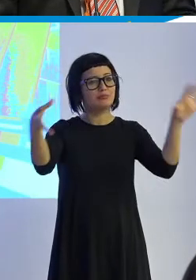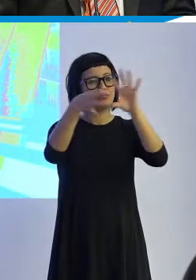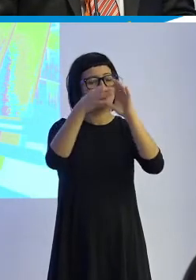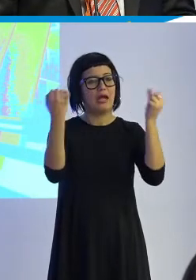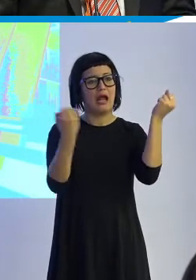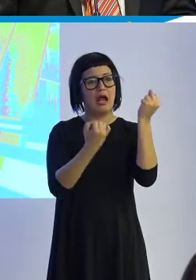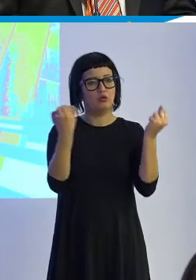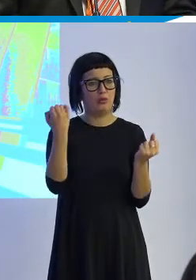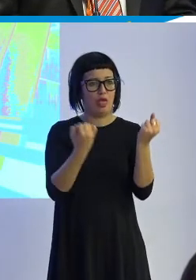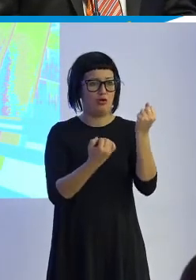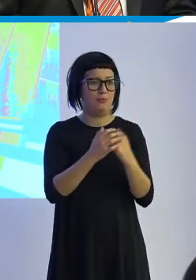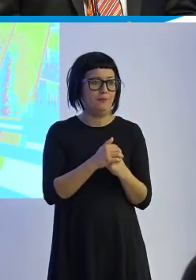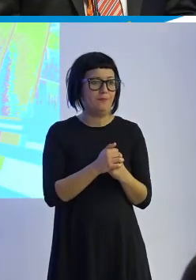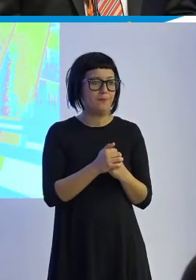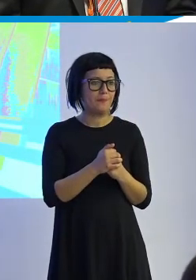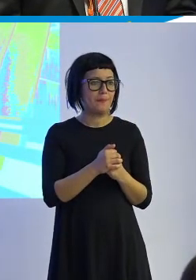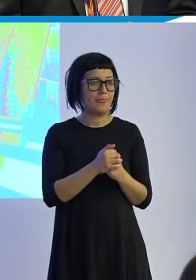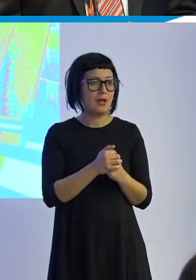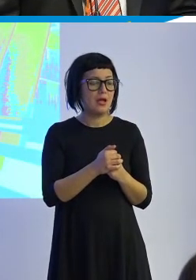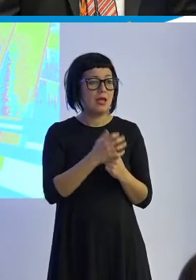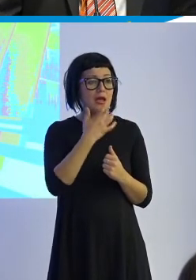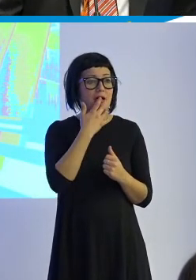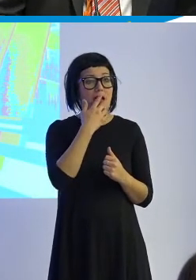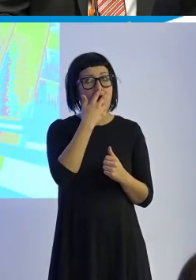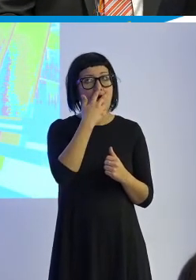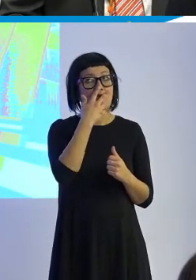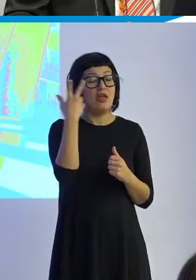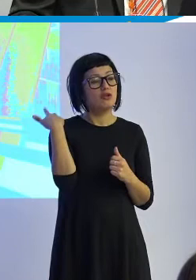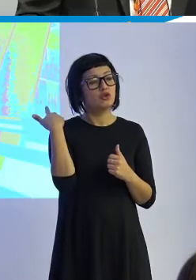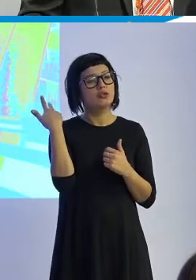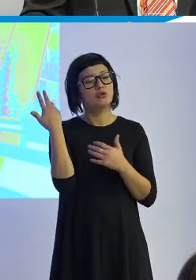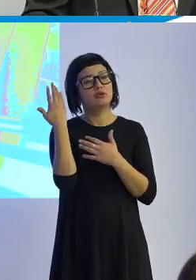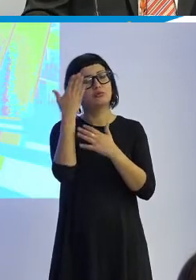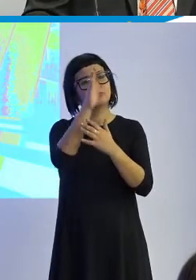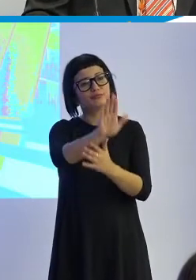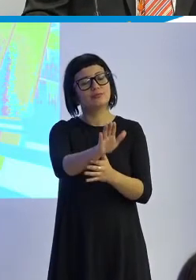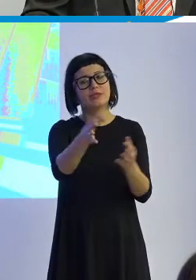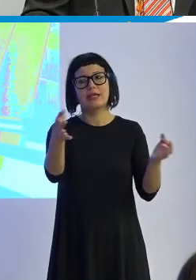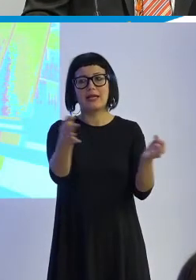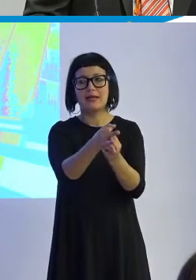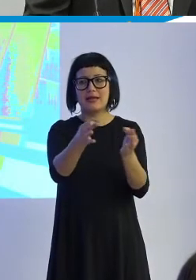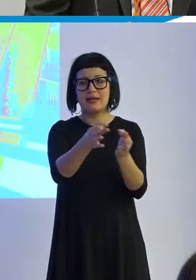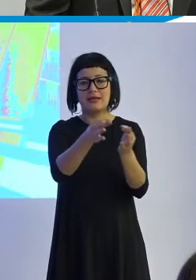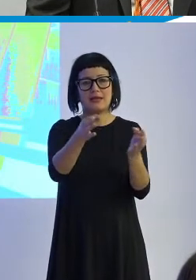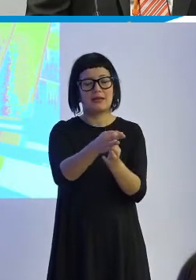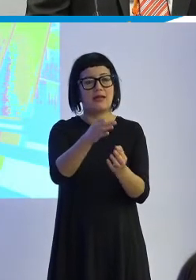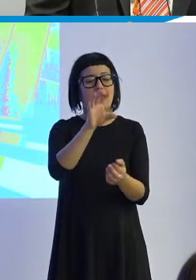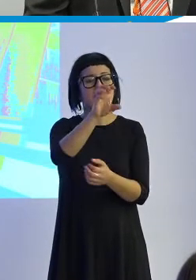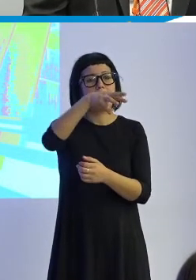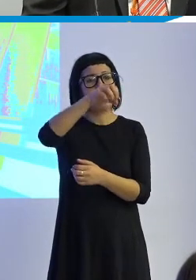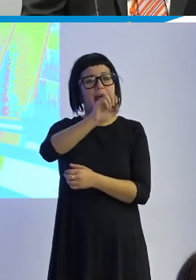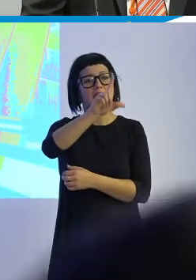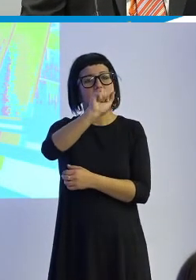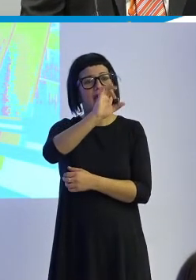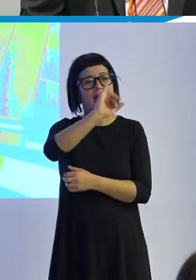the world a few years Panasonic presented in Malasia the first plant